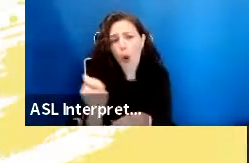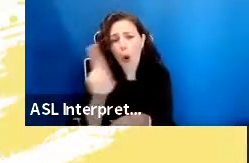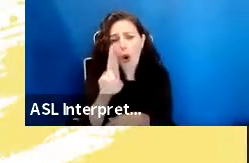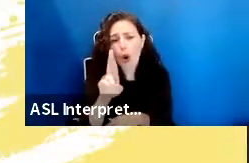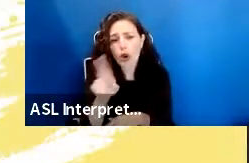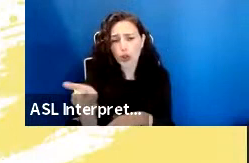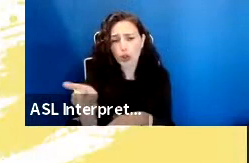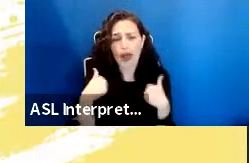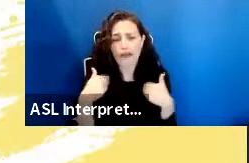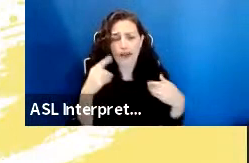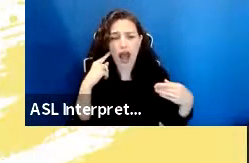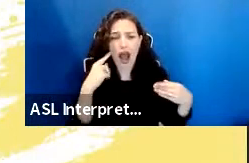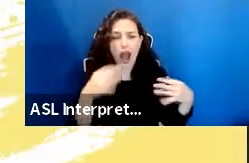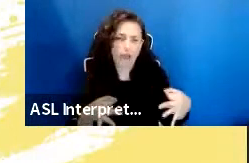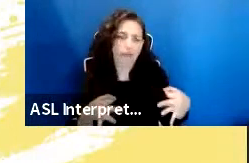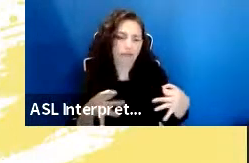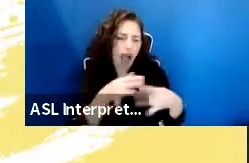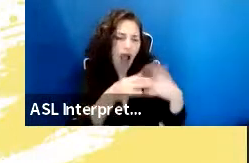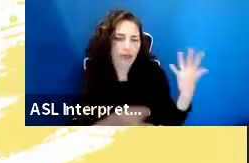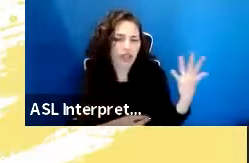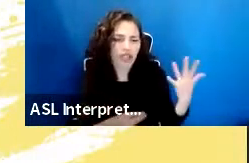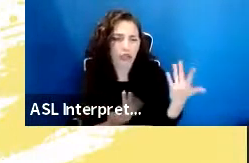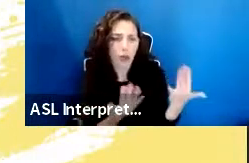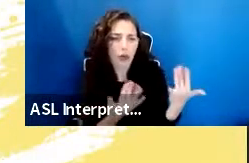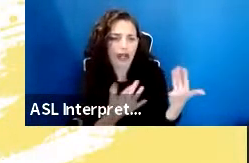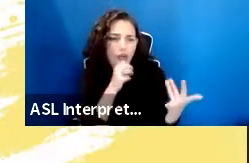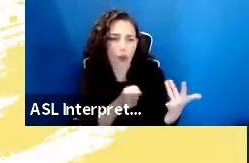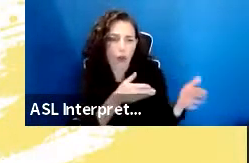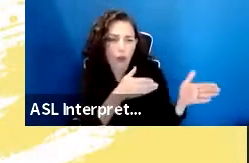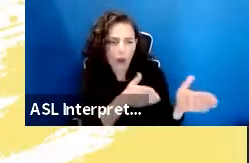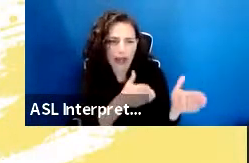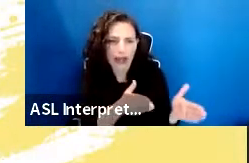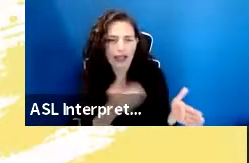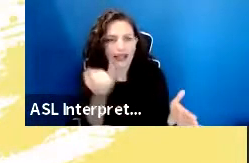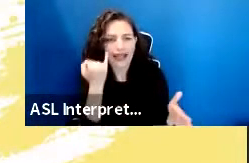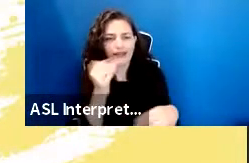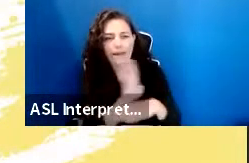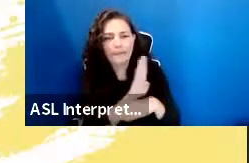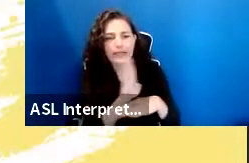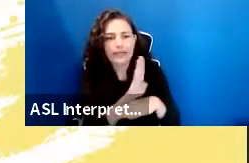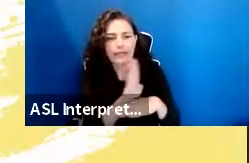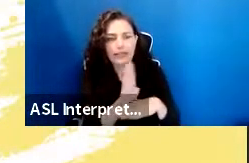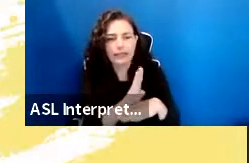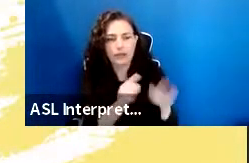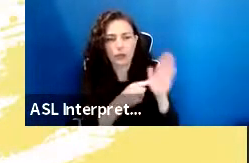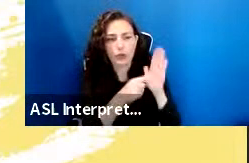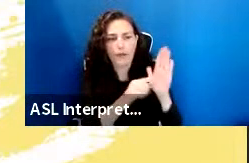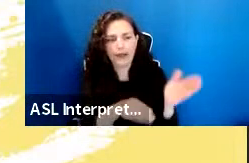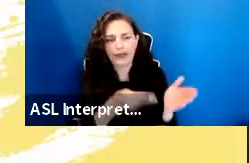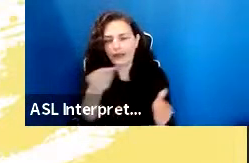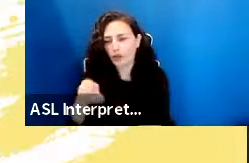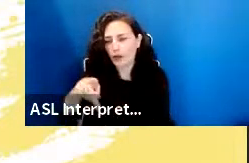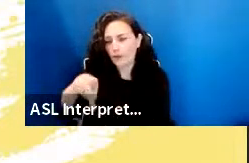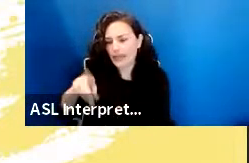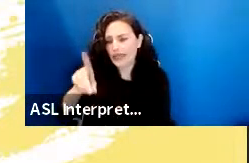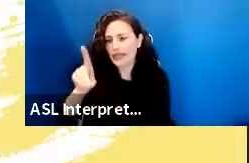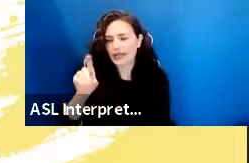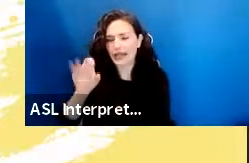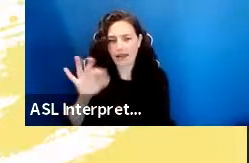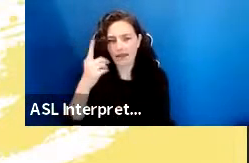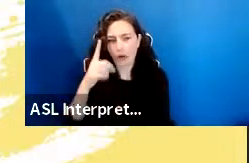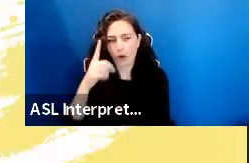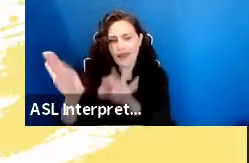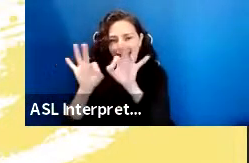is waiting for your business representative to hand you a PDF of the pre-production cast list